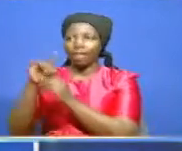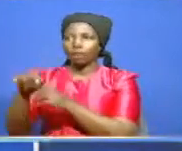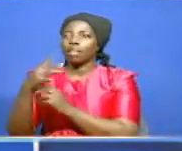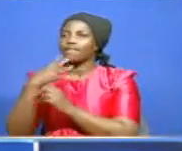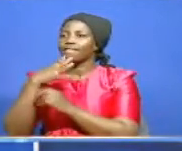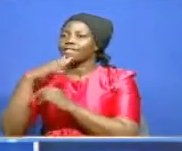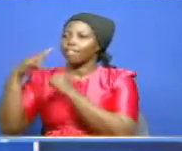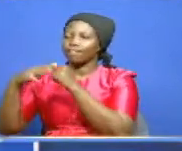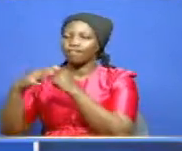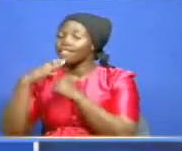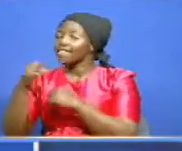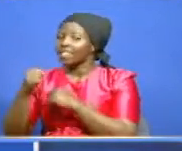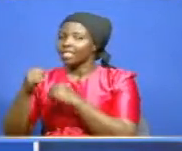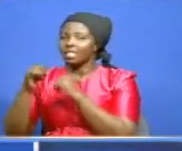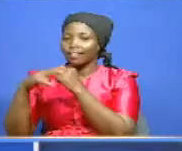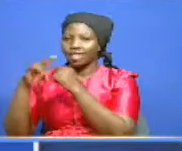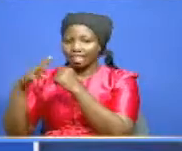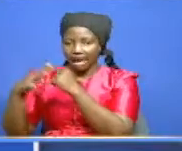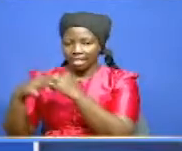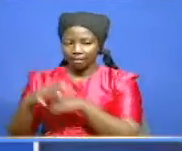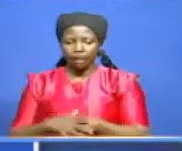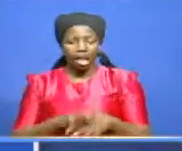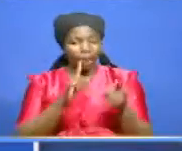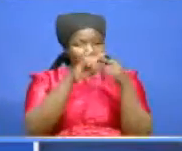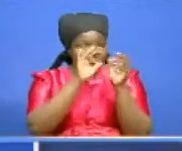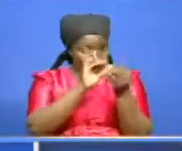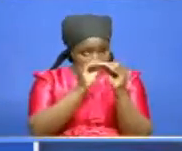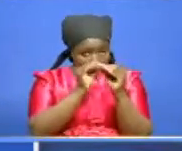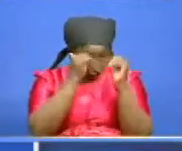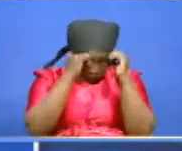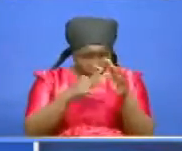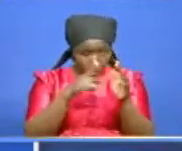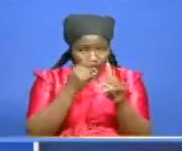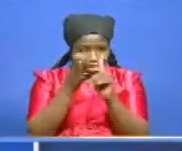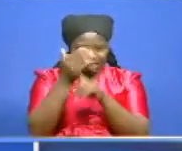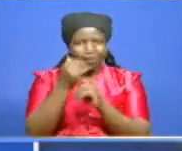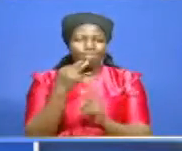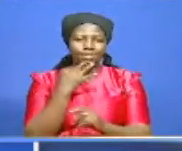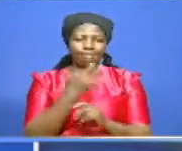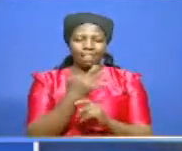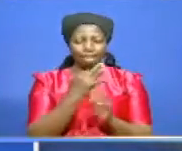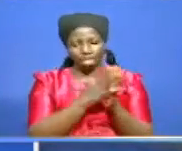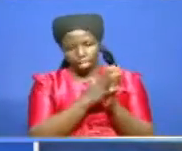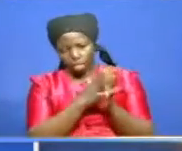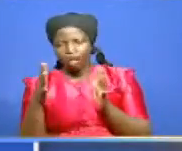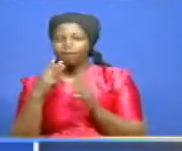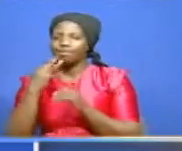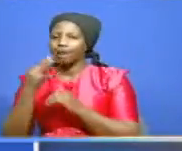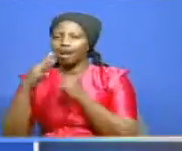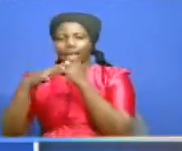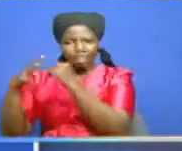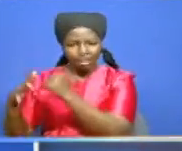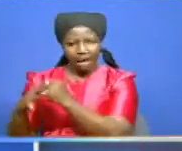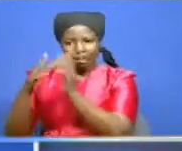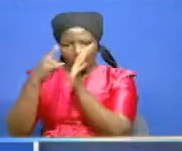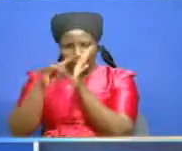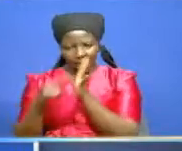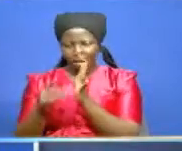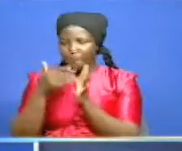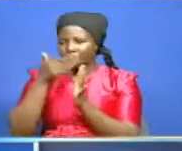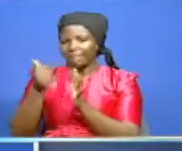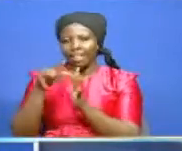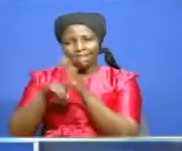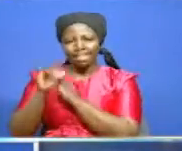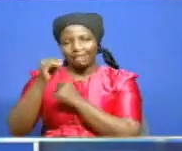11,559 respectively. However, the number of candidates who scored between 300 and 399 marks was better